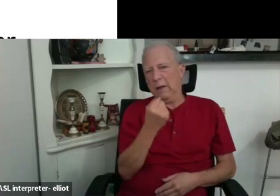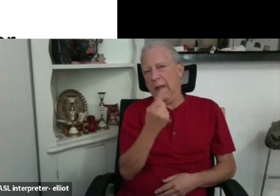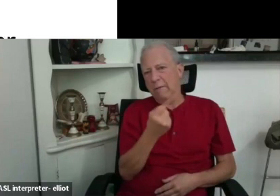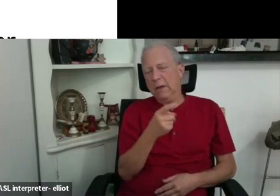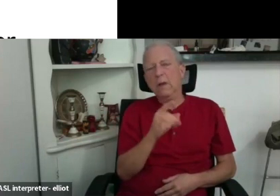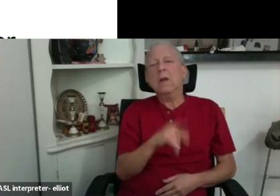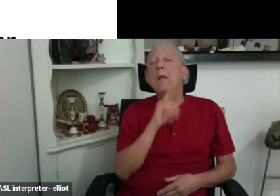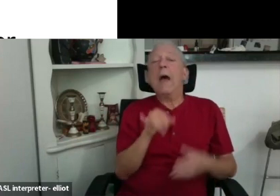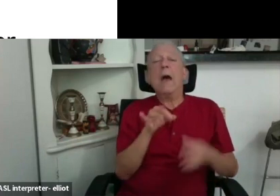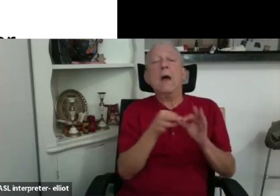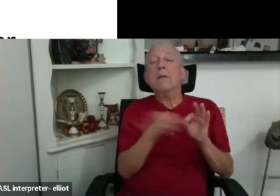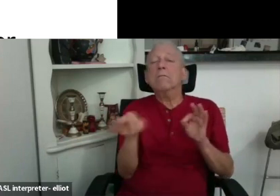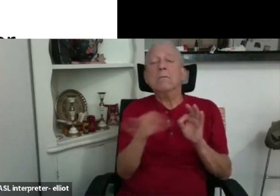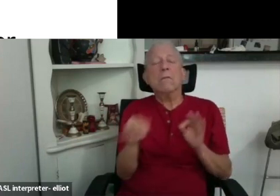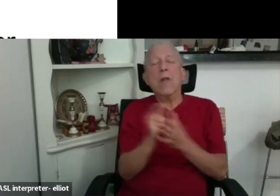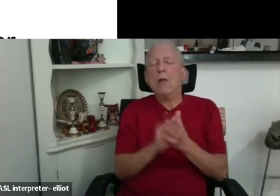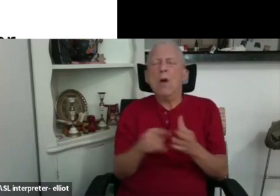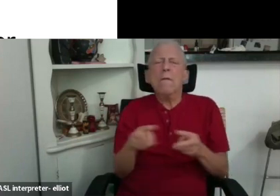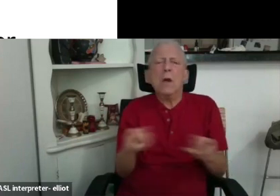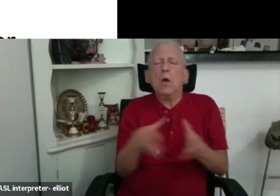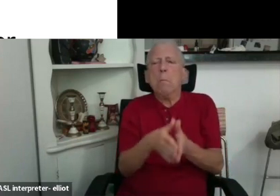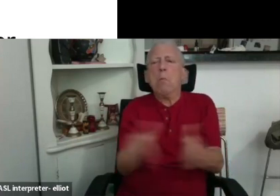very broadly, and